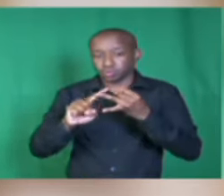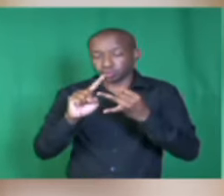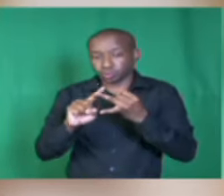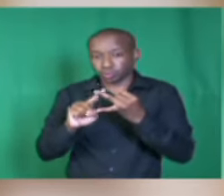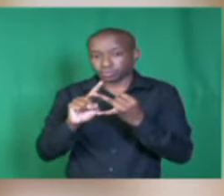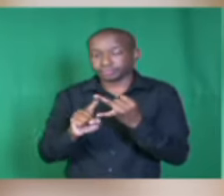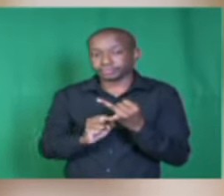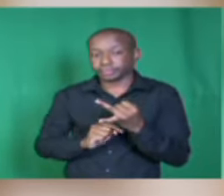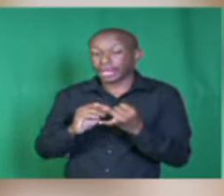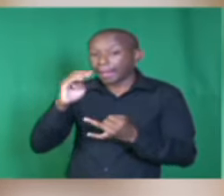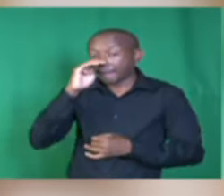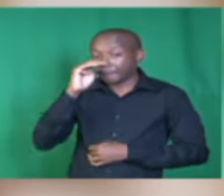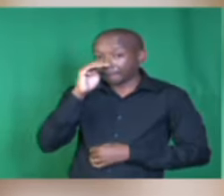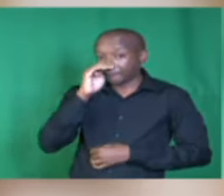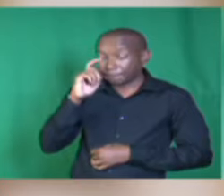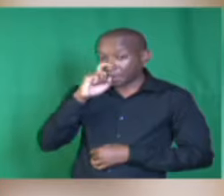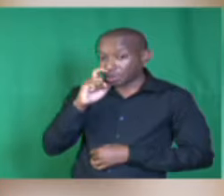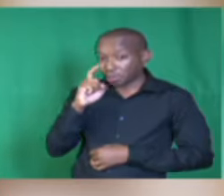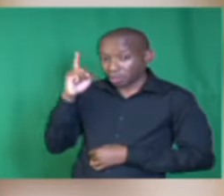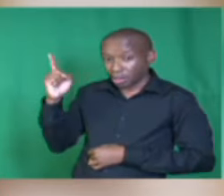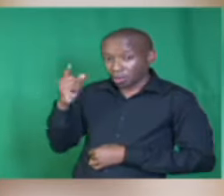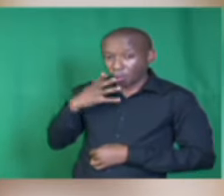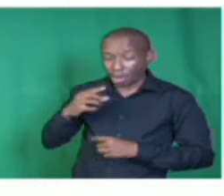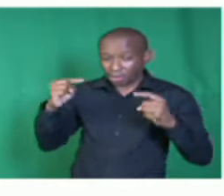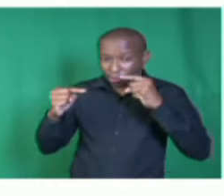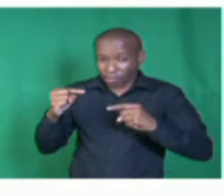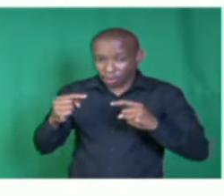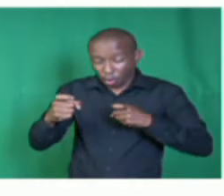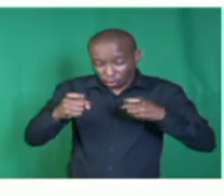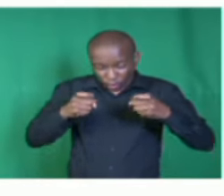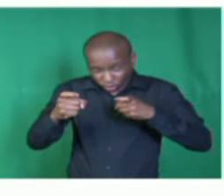The European countries were in a competition to control